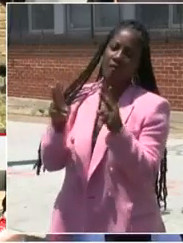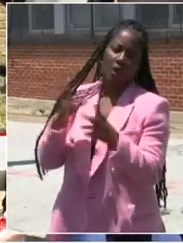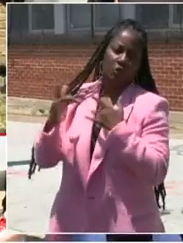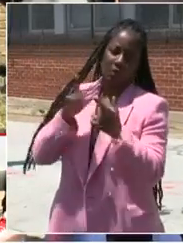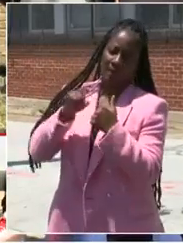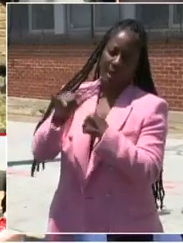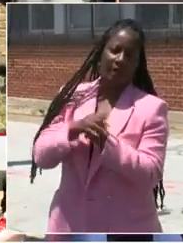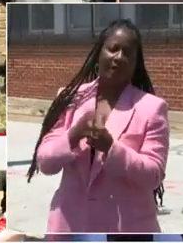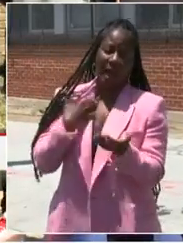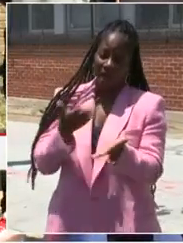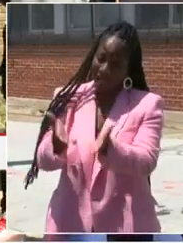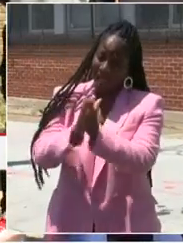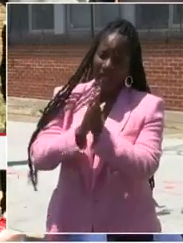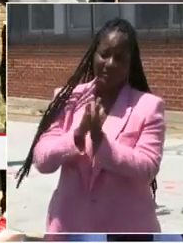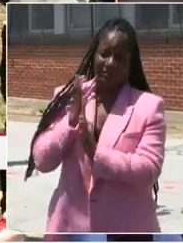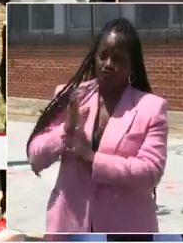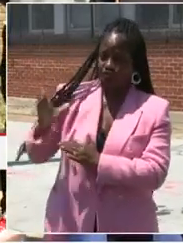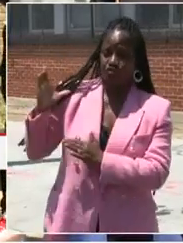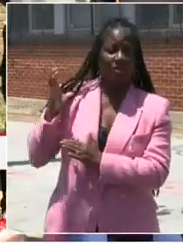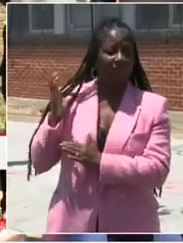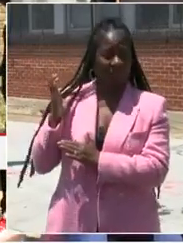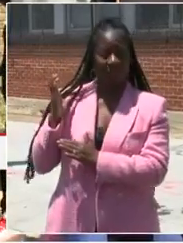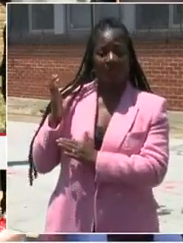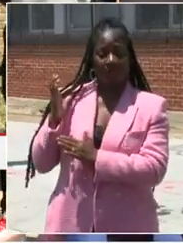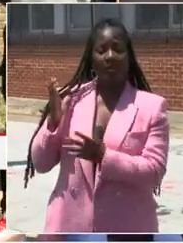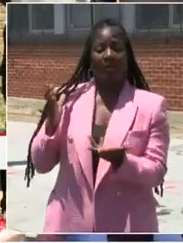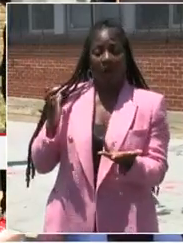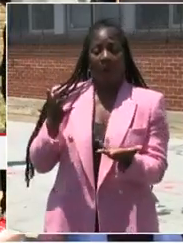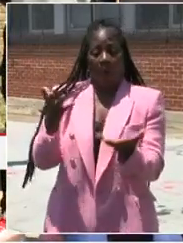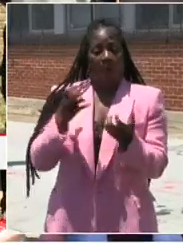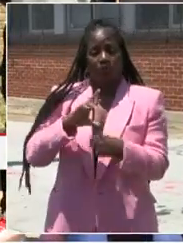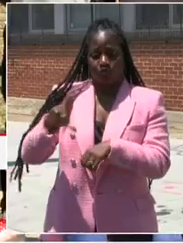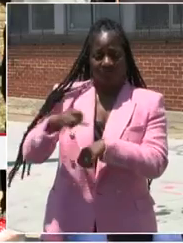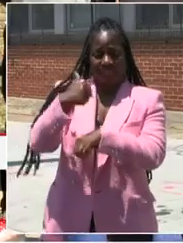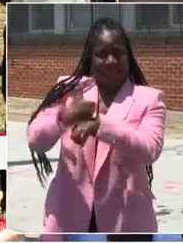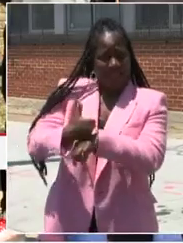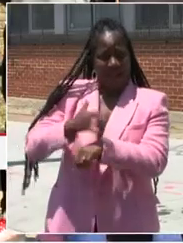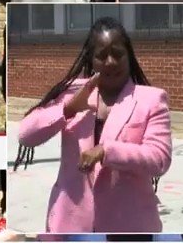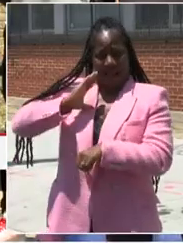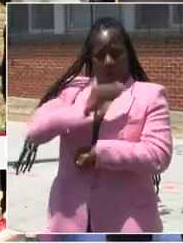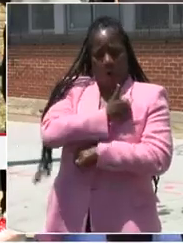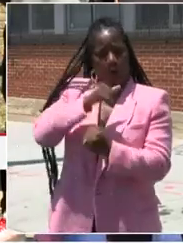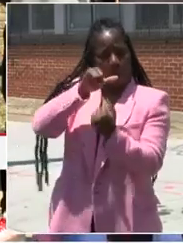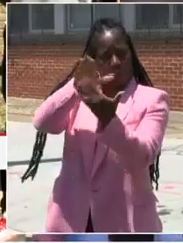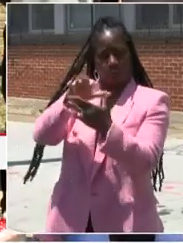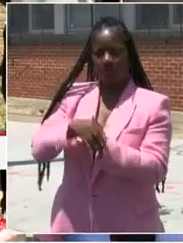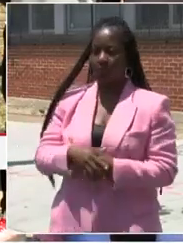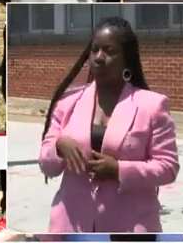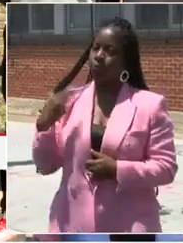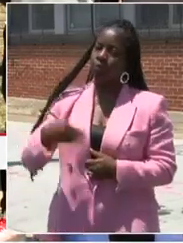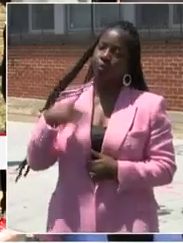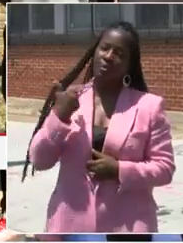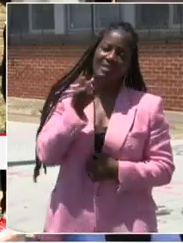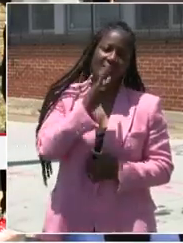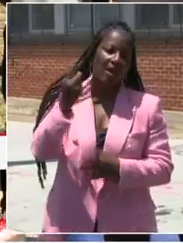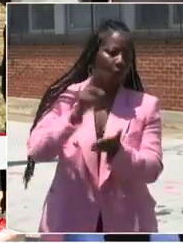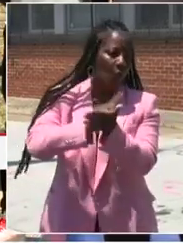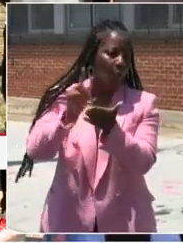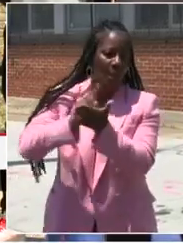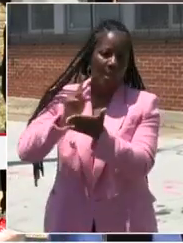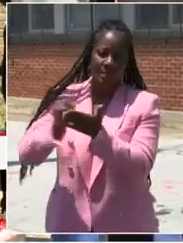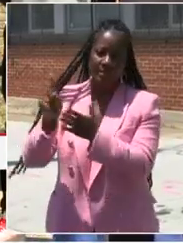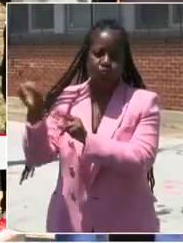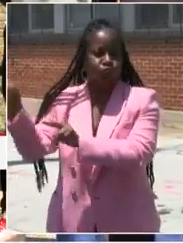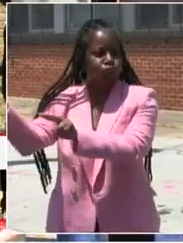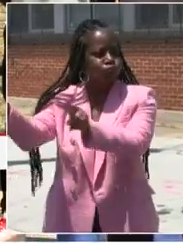I've asked the chief to reset our approach. He has spent several weeks really looking